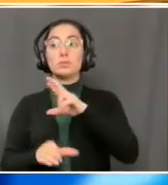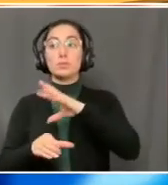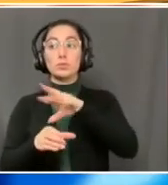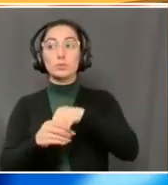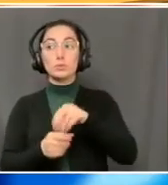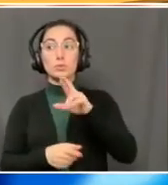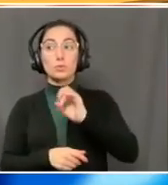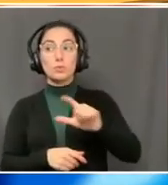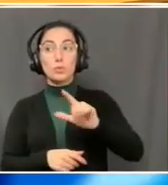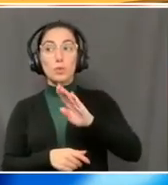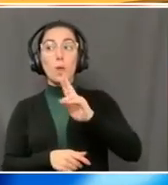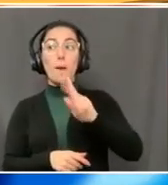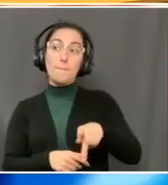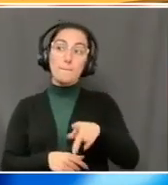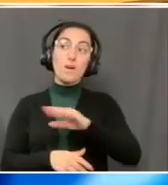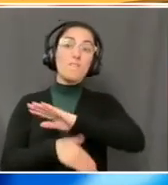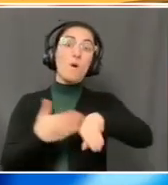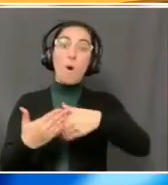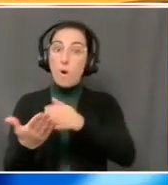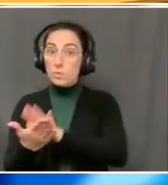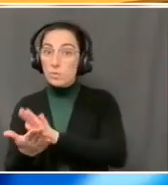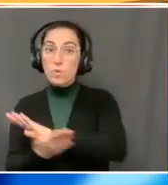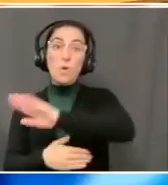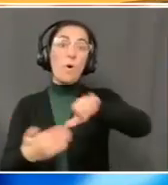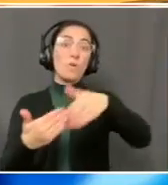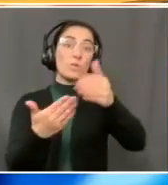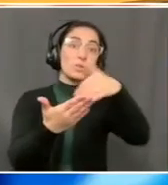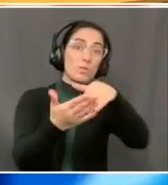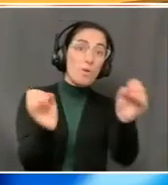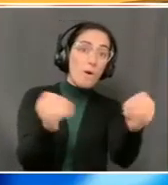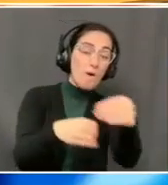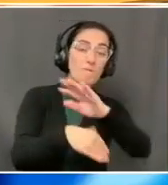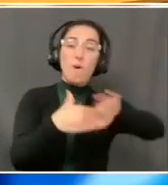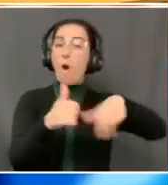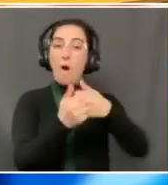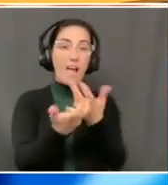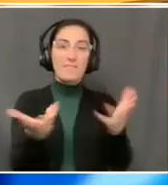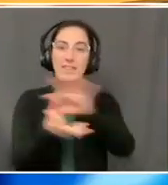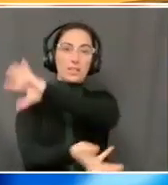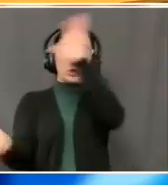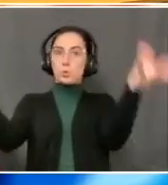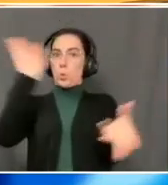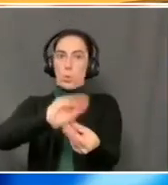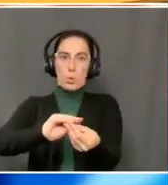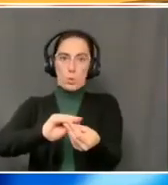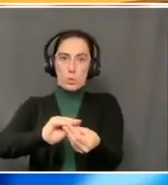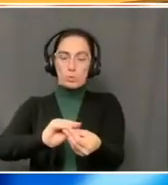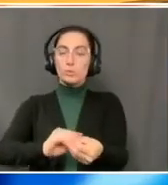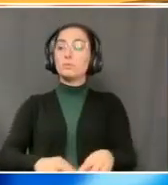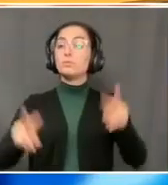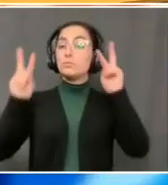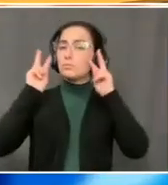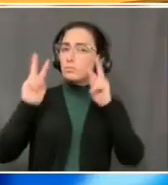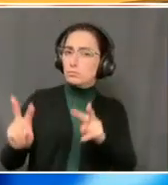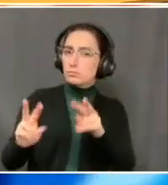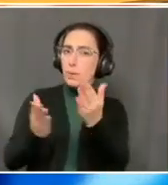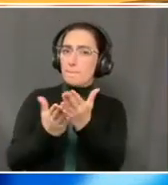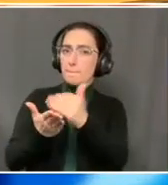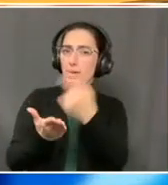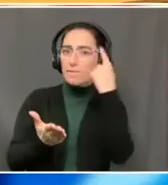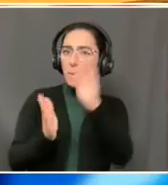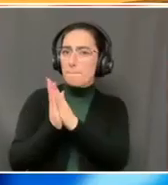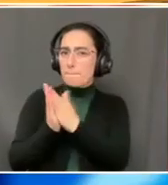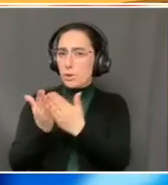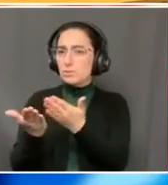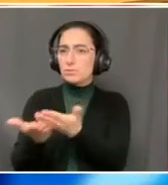all school budgets, all central office budgets in total. And so when we look at the budget for books and supplies, it's a roll-up